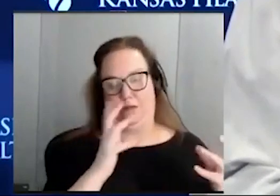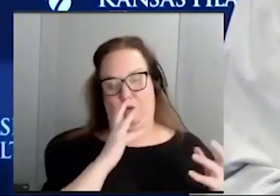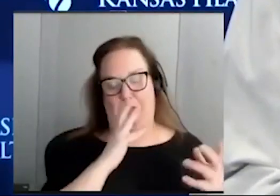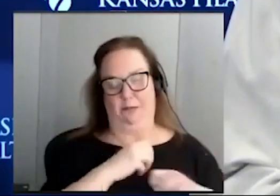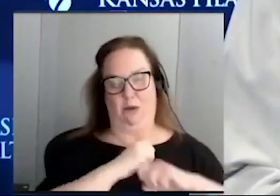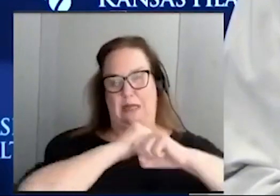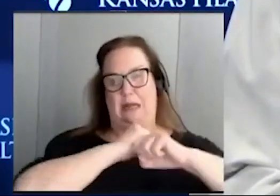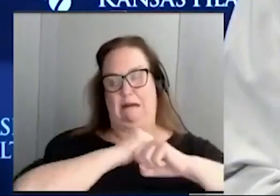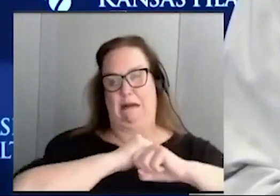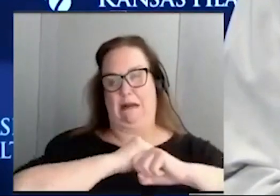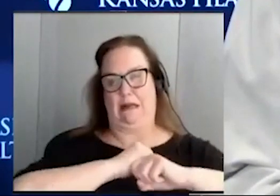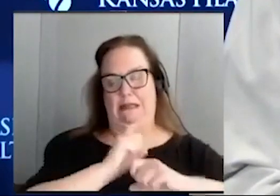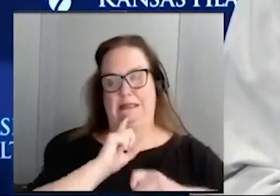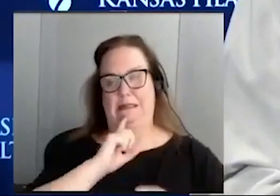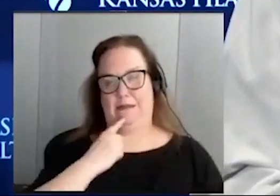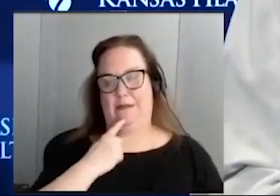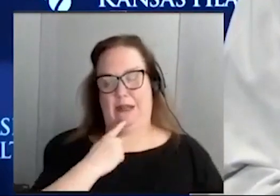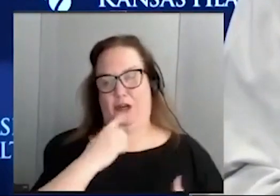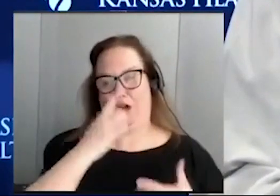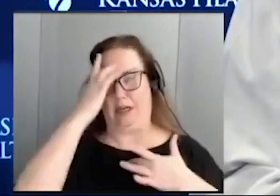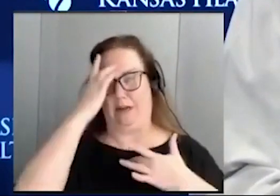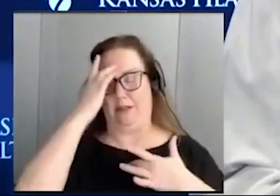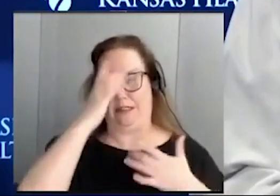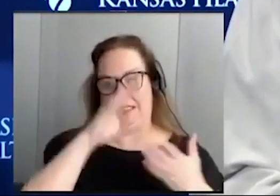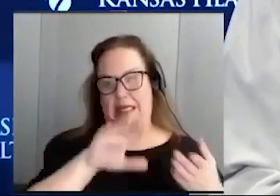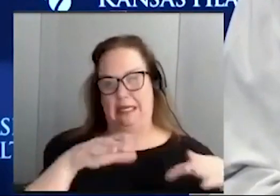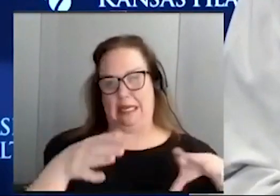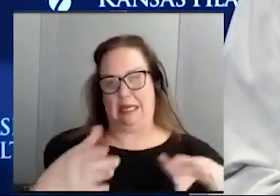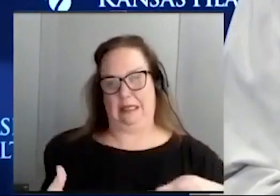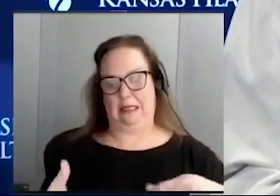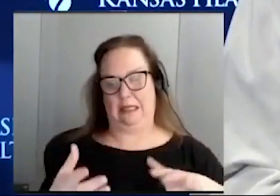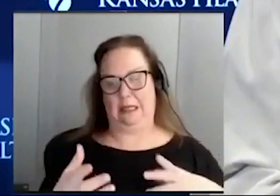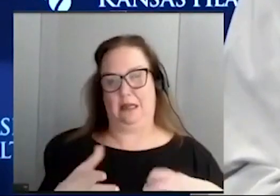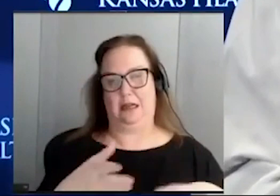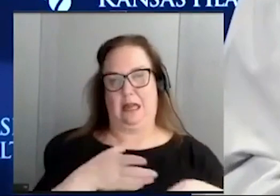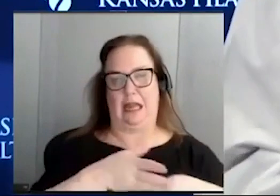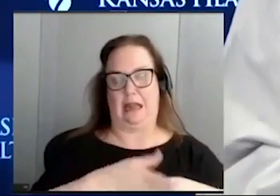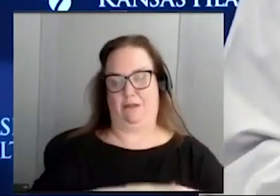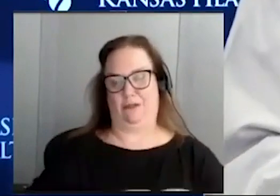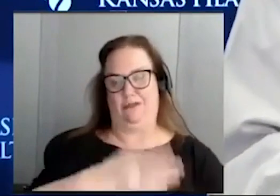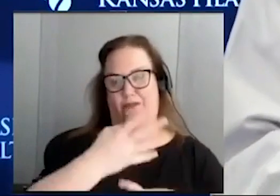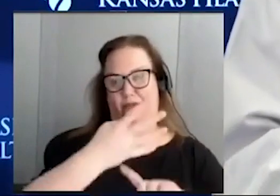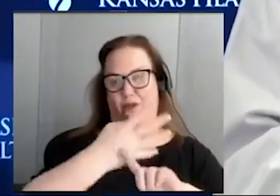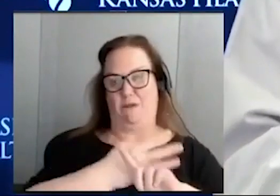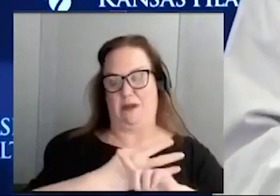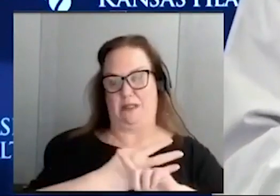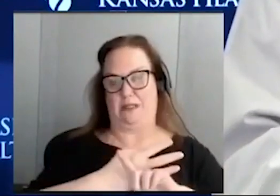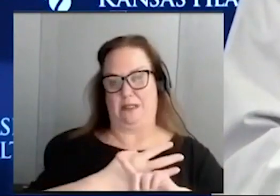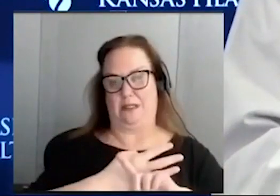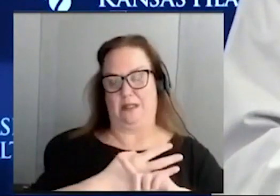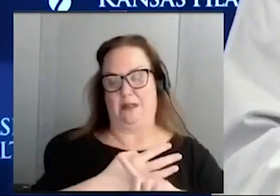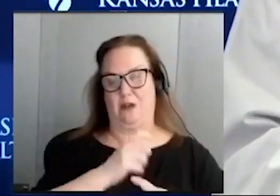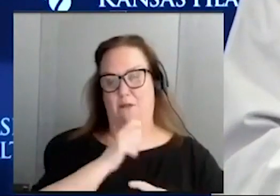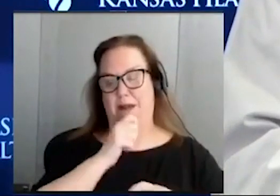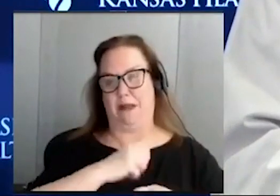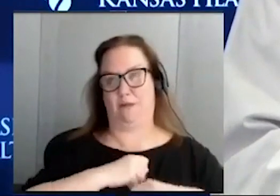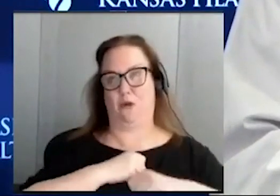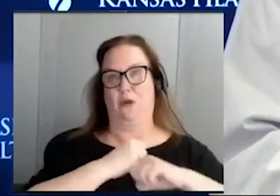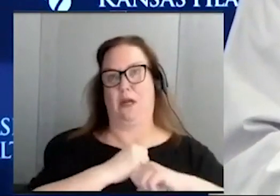against severe illness and death, even after 4 months. Yeah. You may not be as well protected with